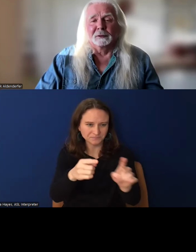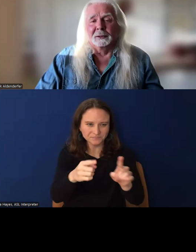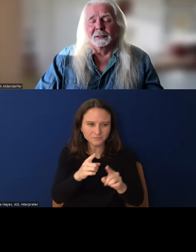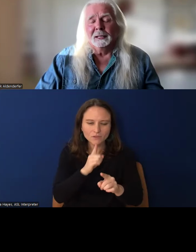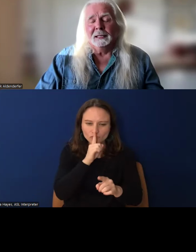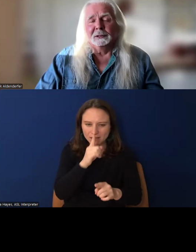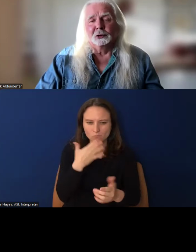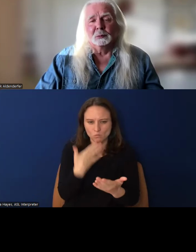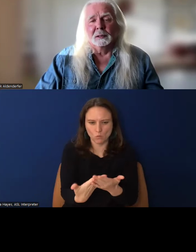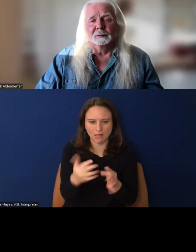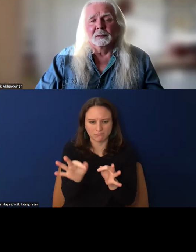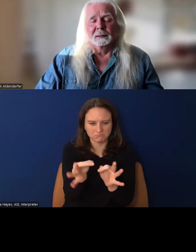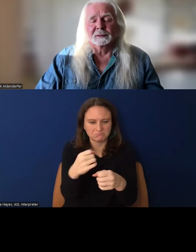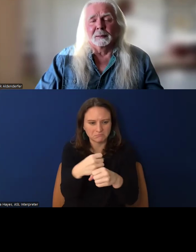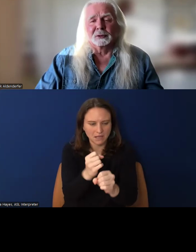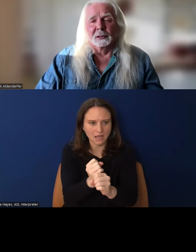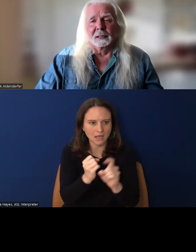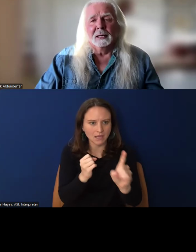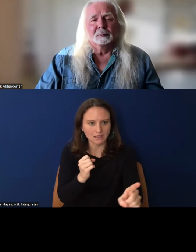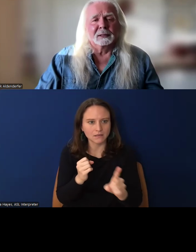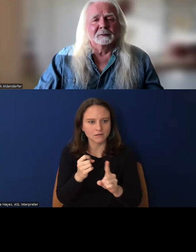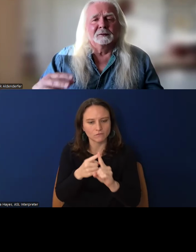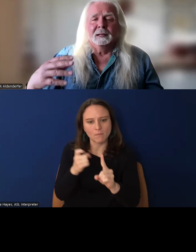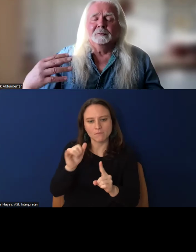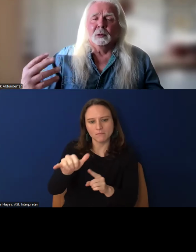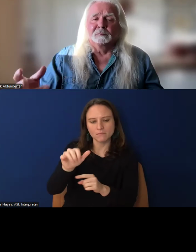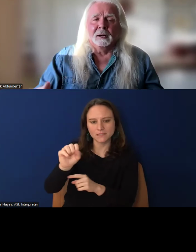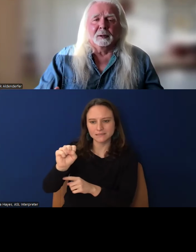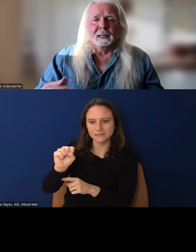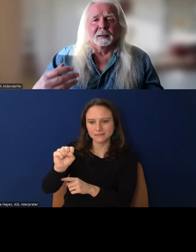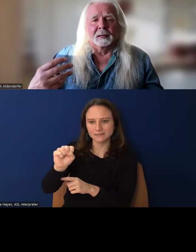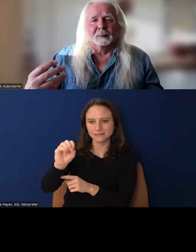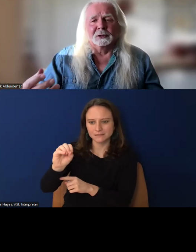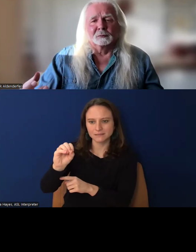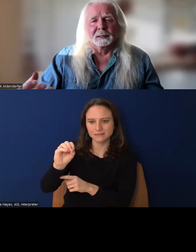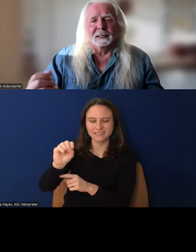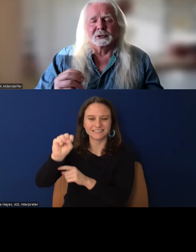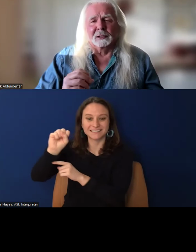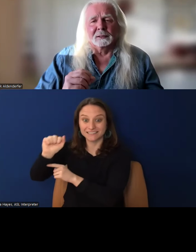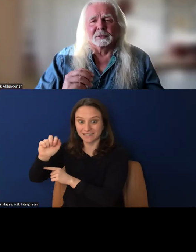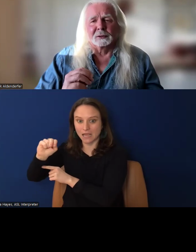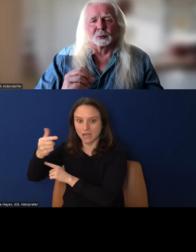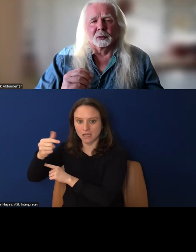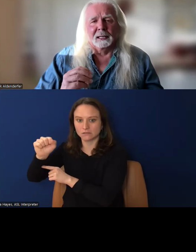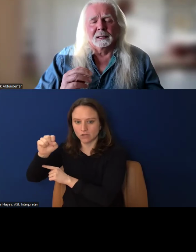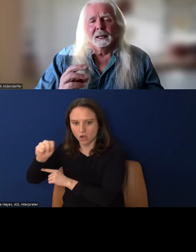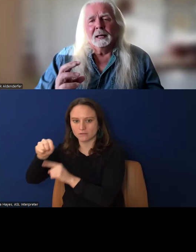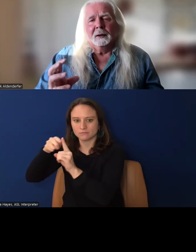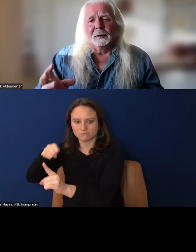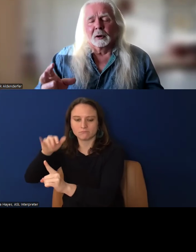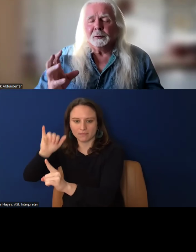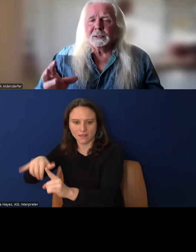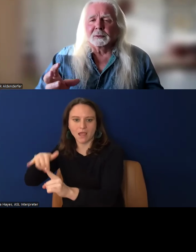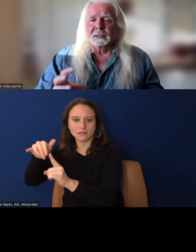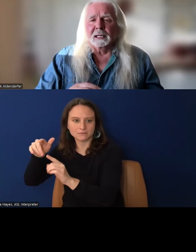we found in the tomb of Samsung, but they give you a very clear image of what these Chinese silks were like.